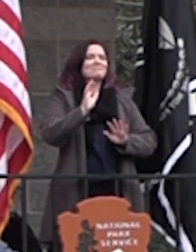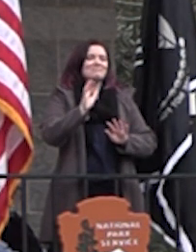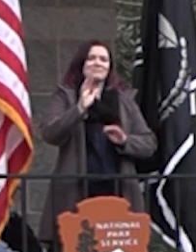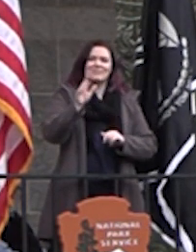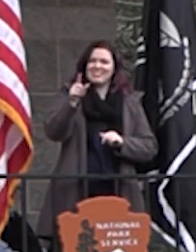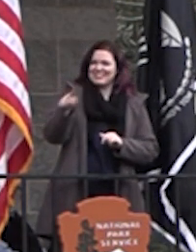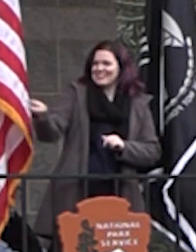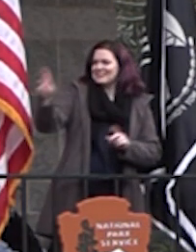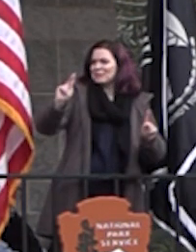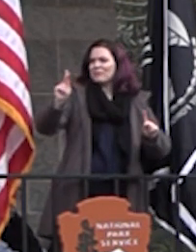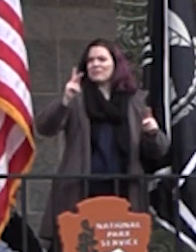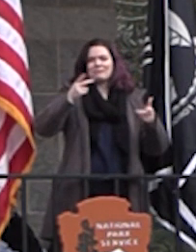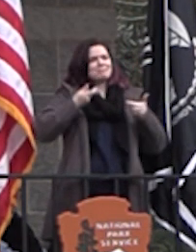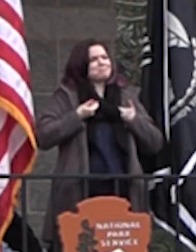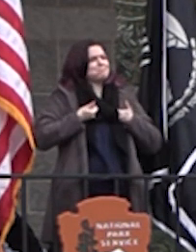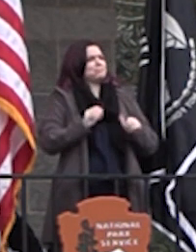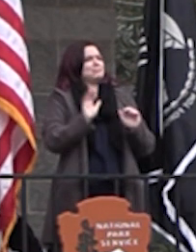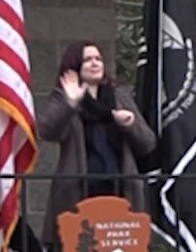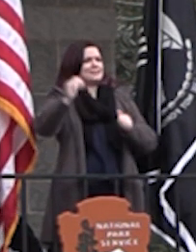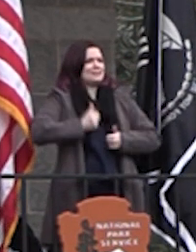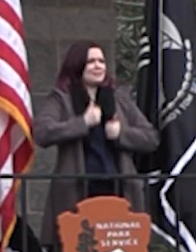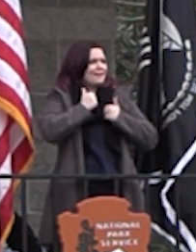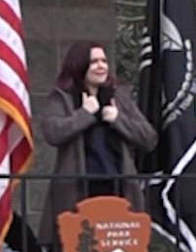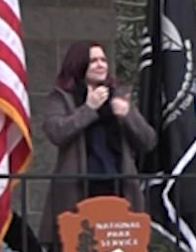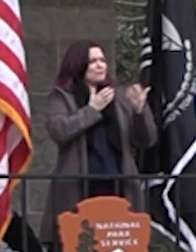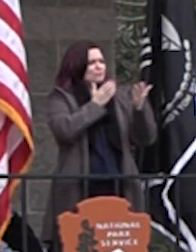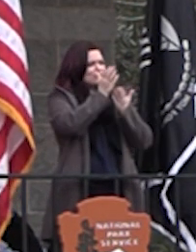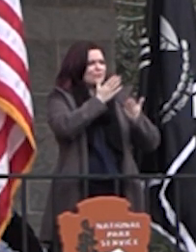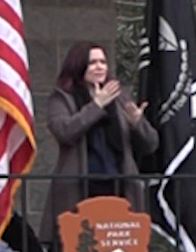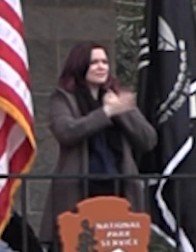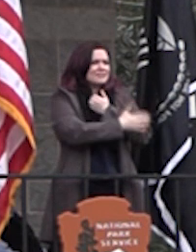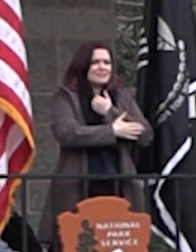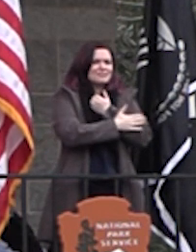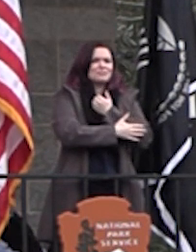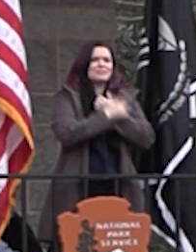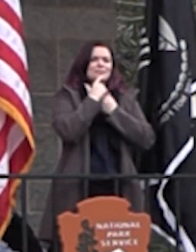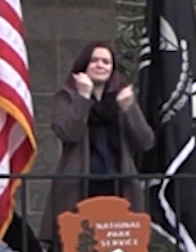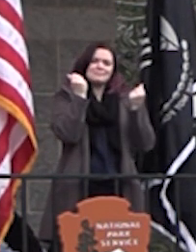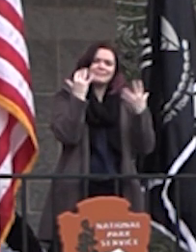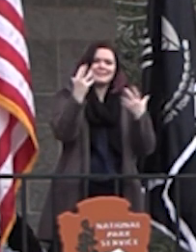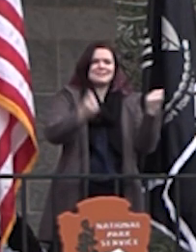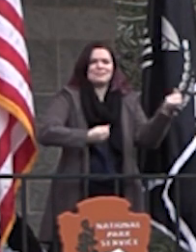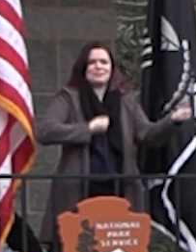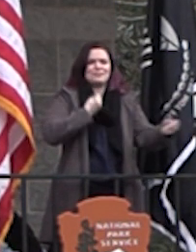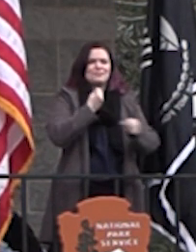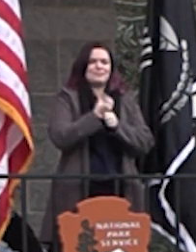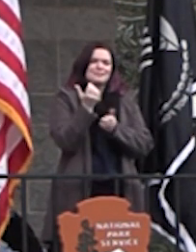who gave their lives, served our country tirelessly for years after years after